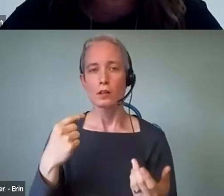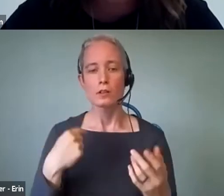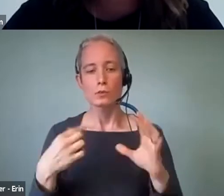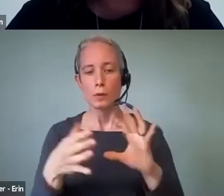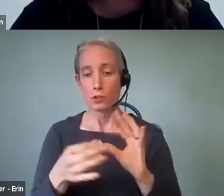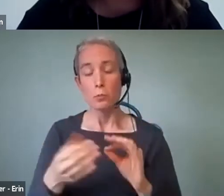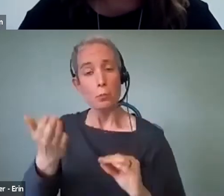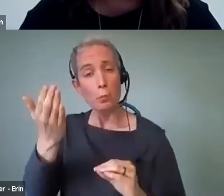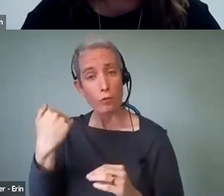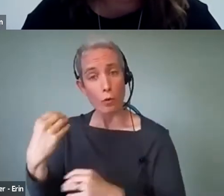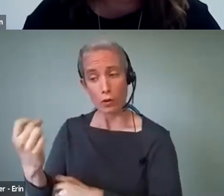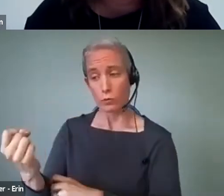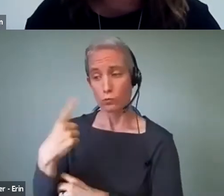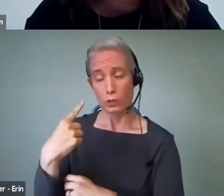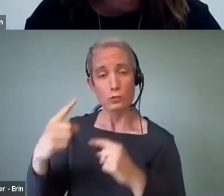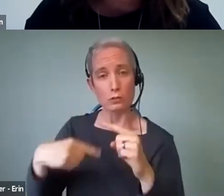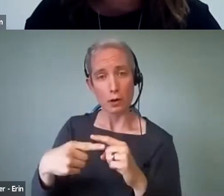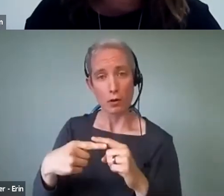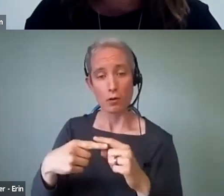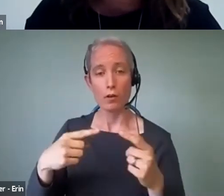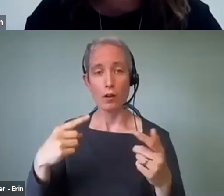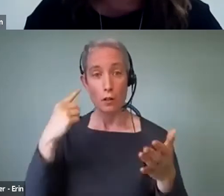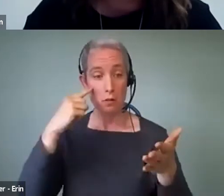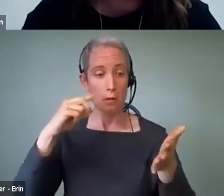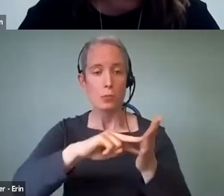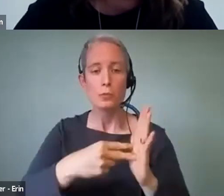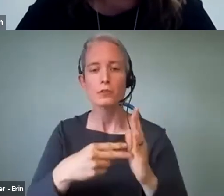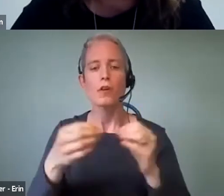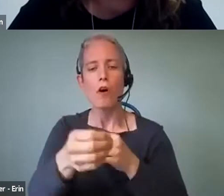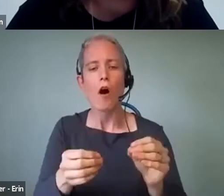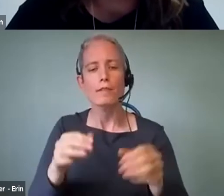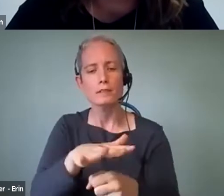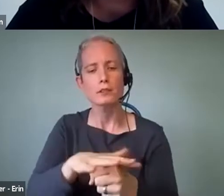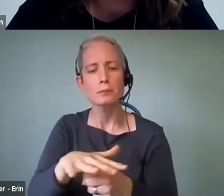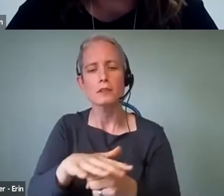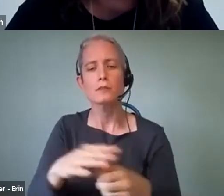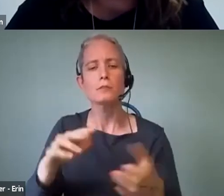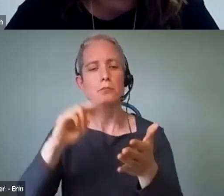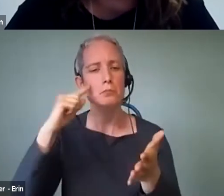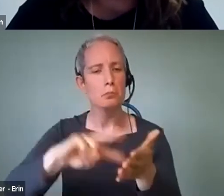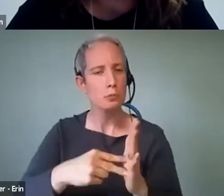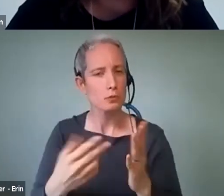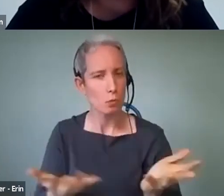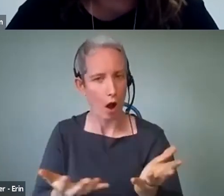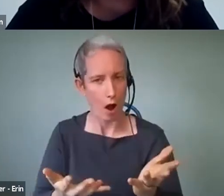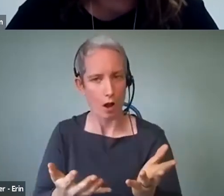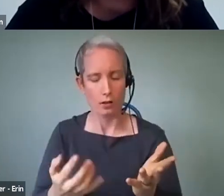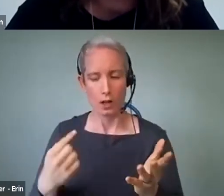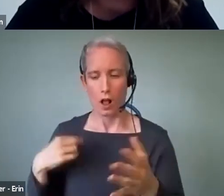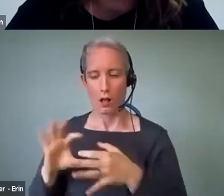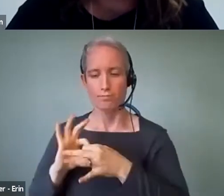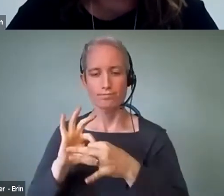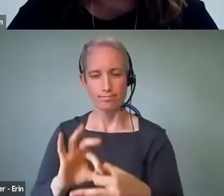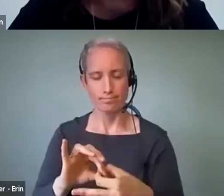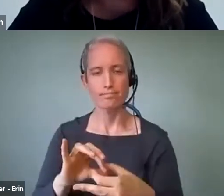earlier question about what's the purpose of office space then. If productivity with the COVID, if people are working from